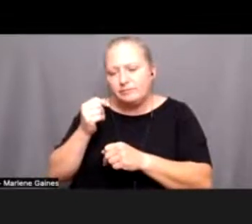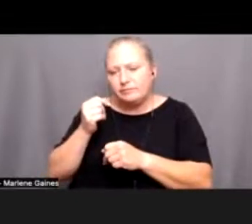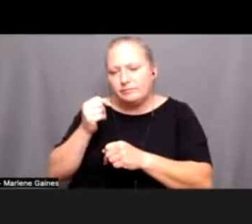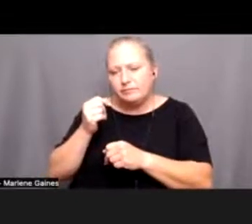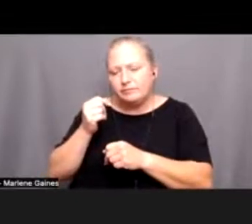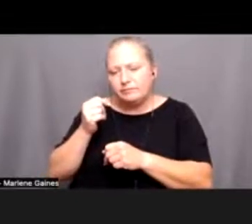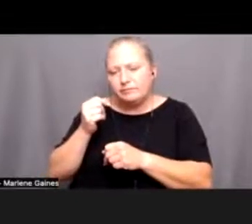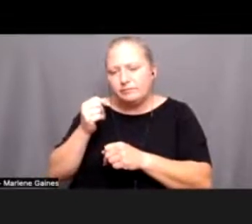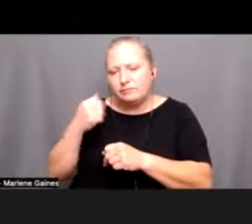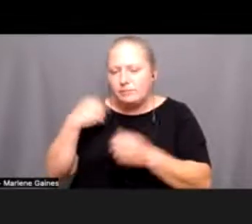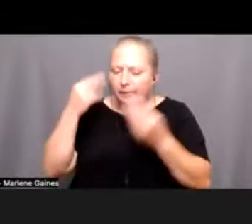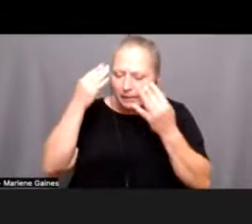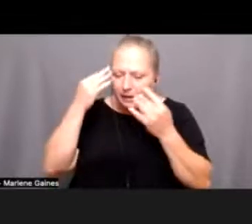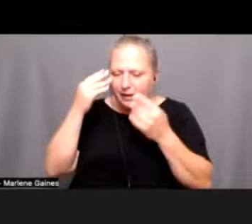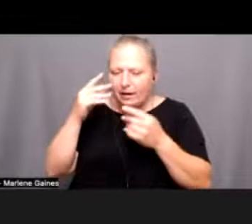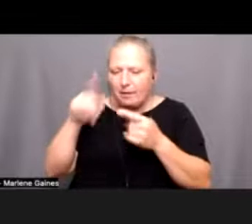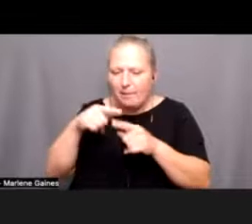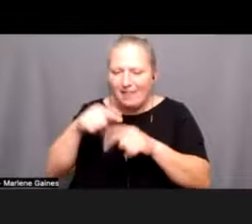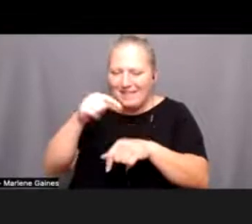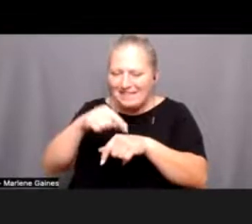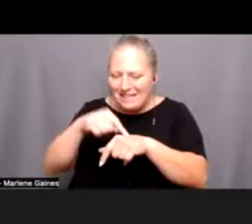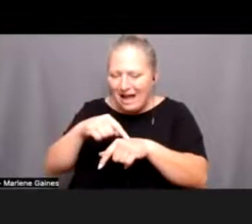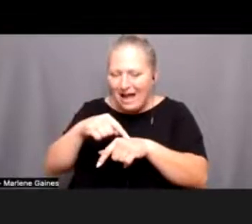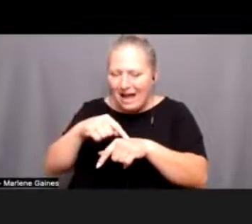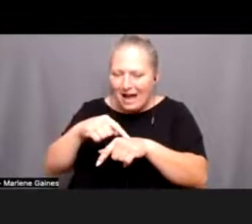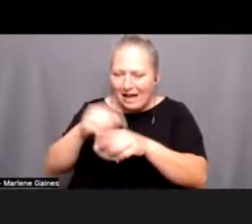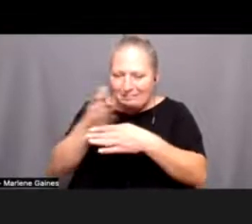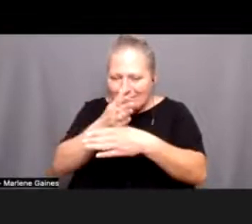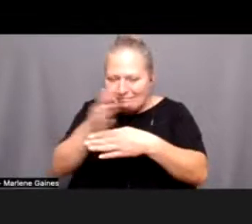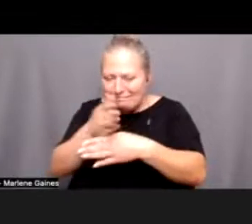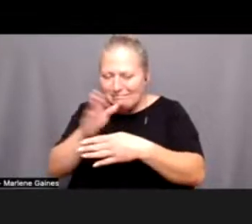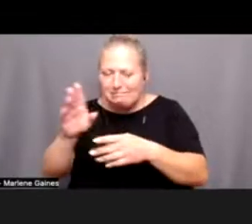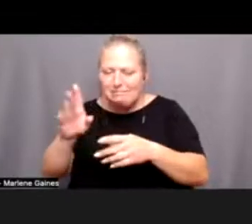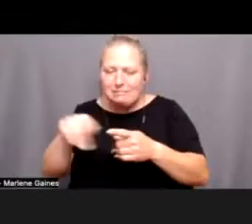I guess I'm just thinking through the timeline on some of these things and kind of